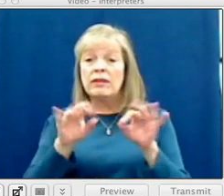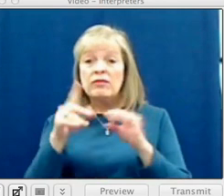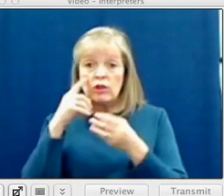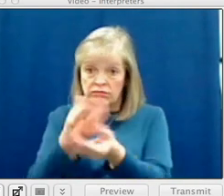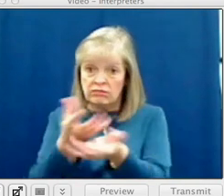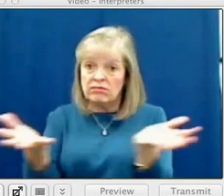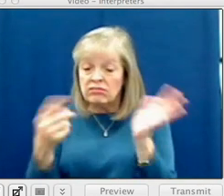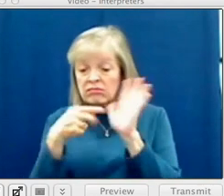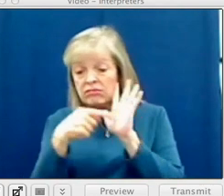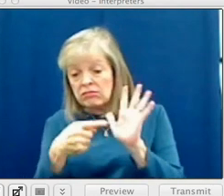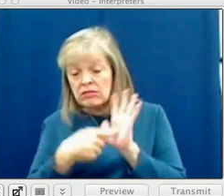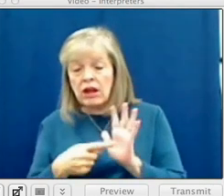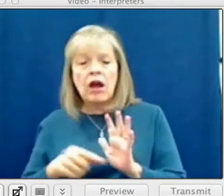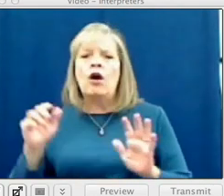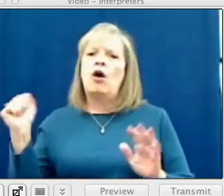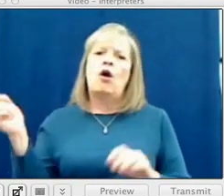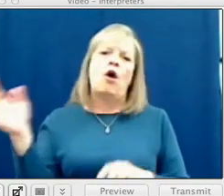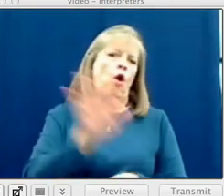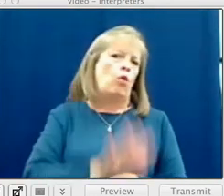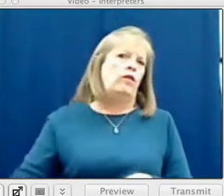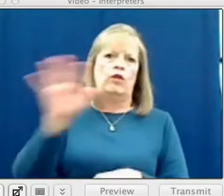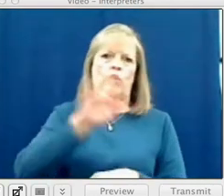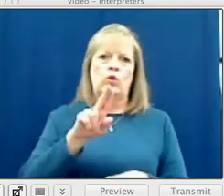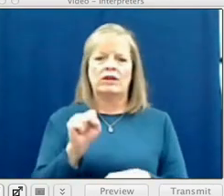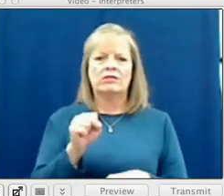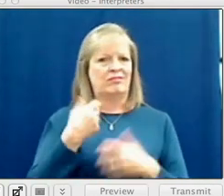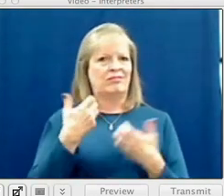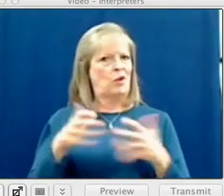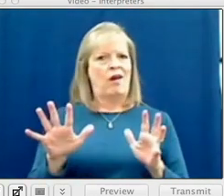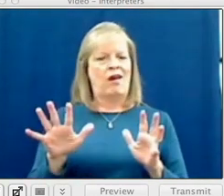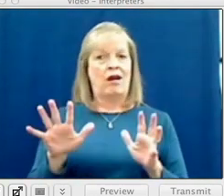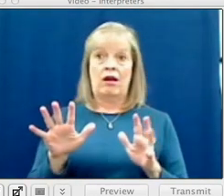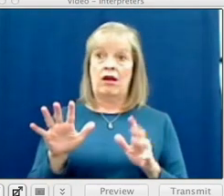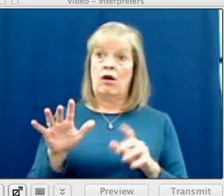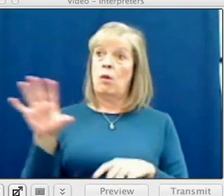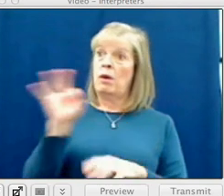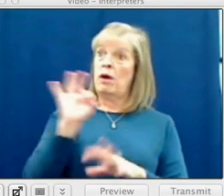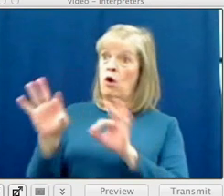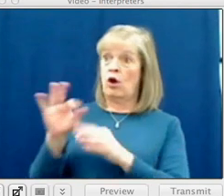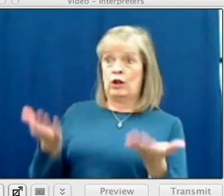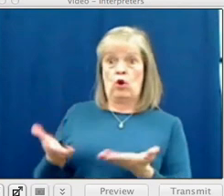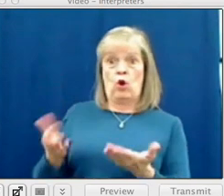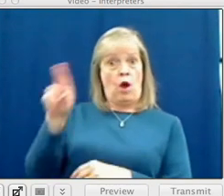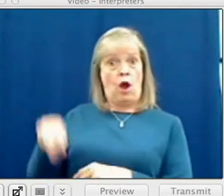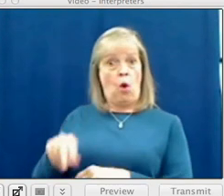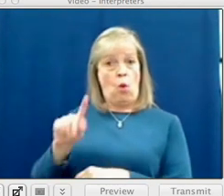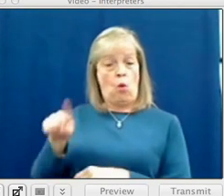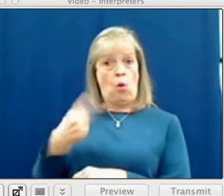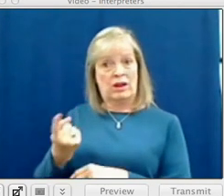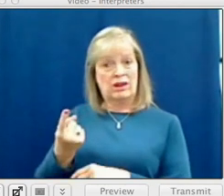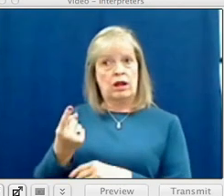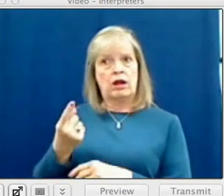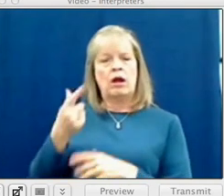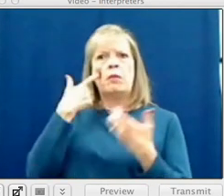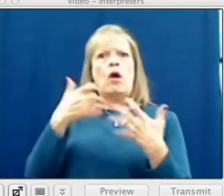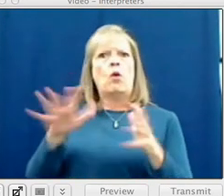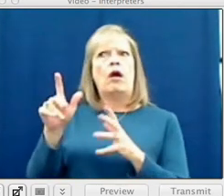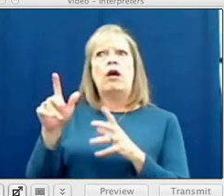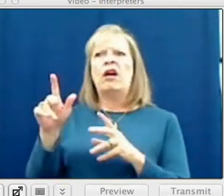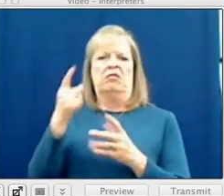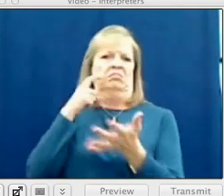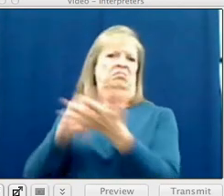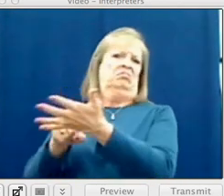only Rochester-based because I didn't want them to be identified. The interpreters have given their permission for use.